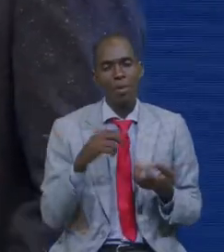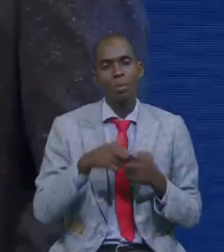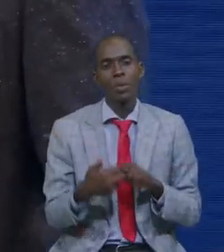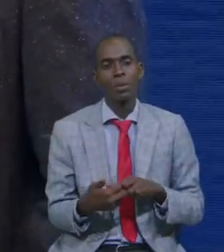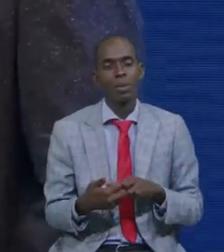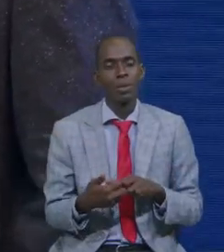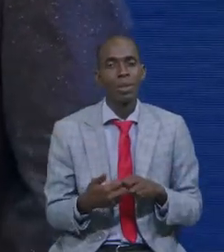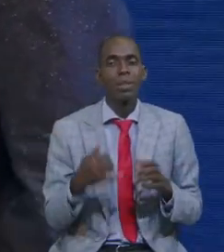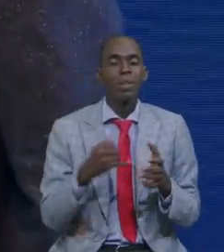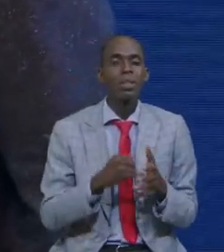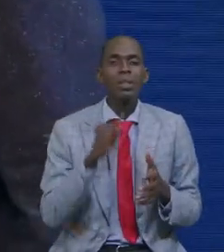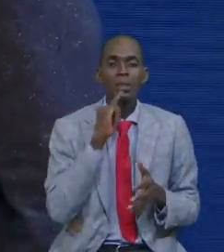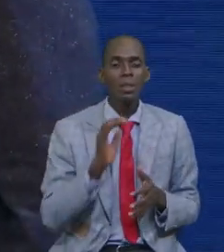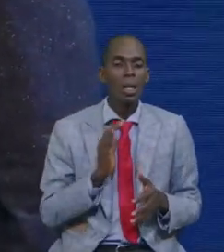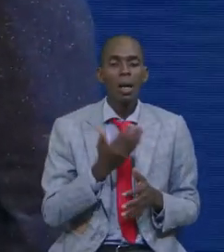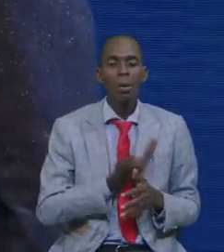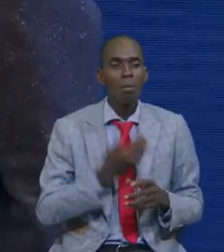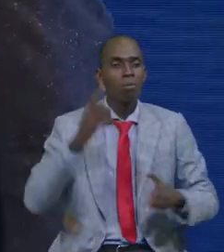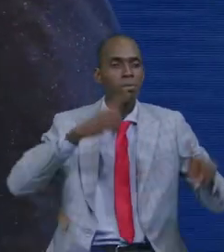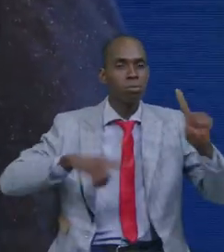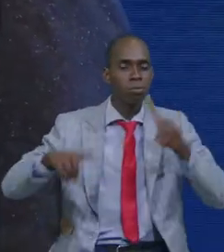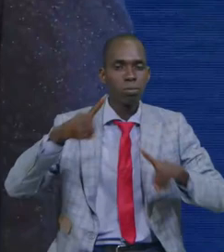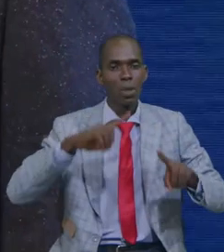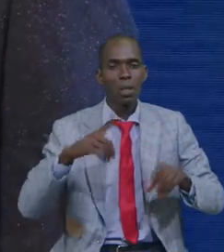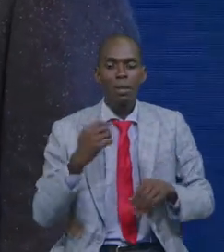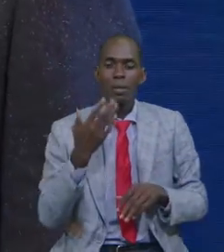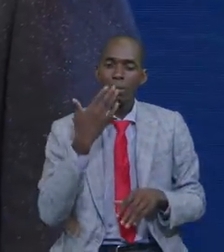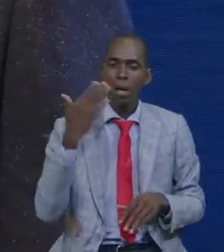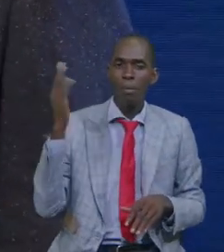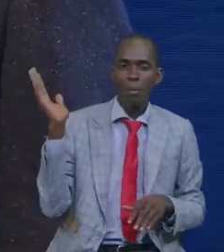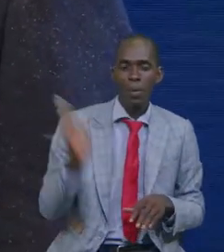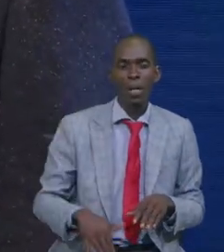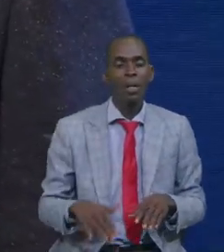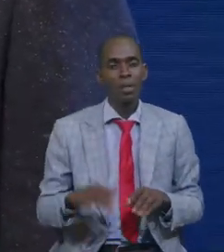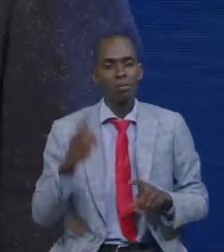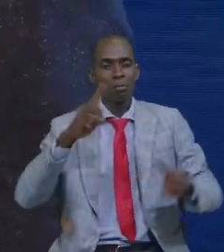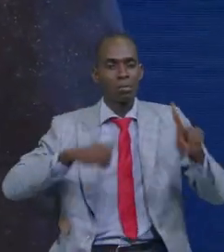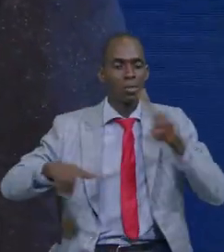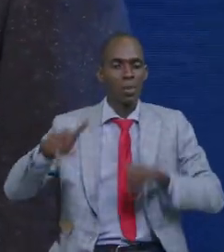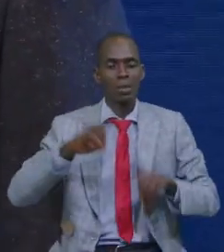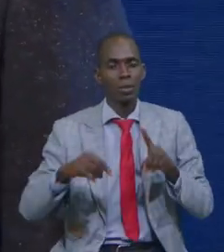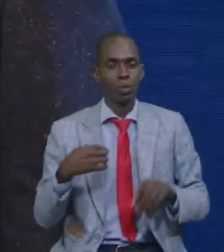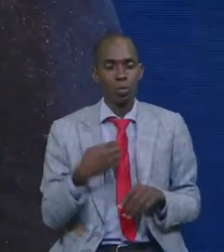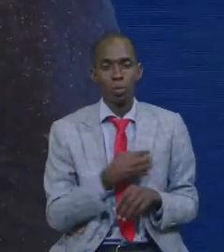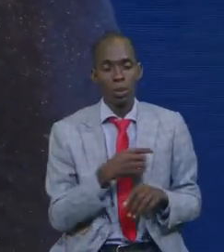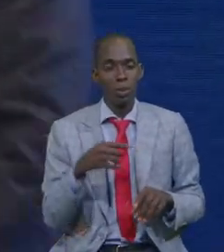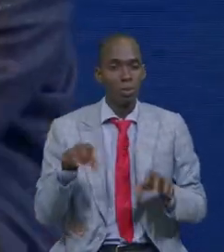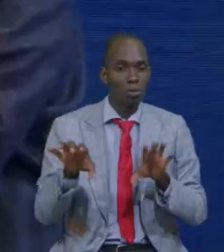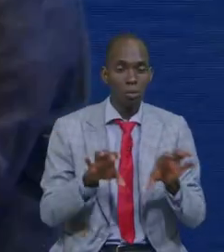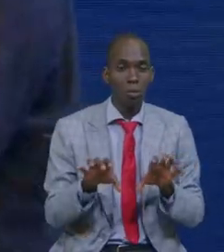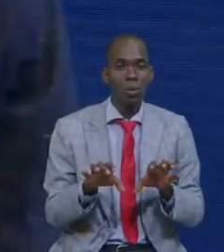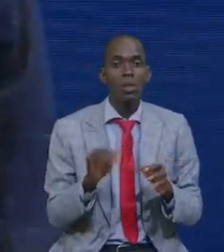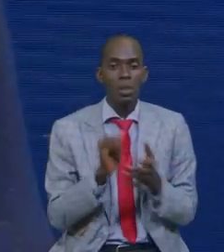It's our speech, the bad language of our mouth, that causes the